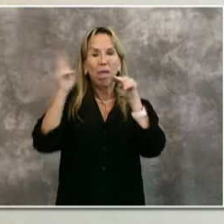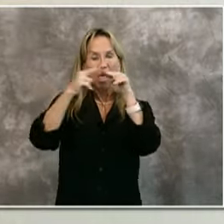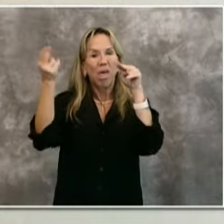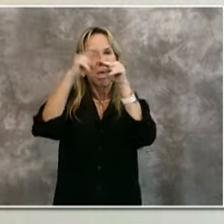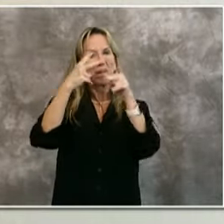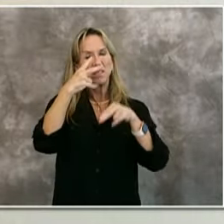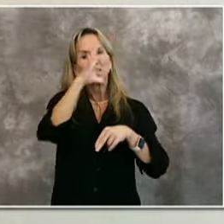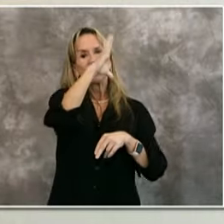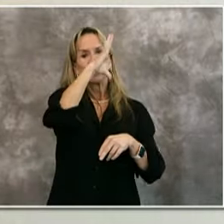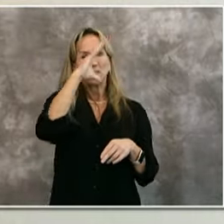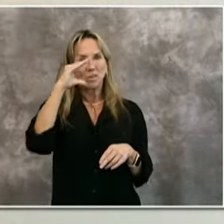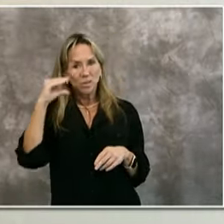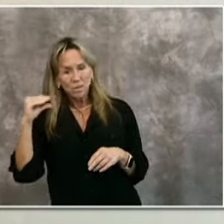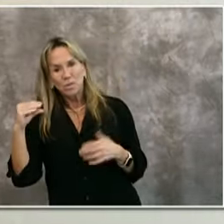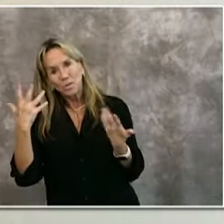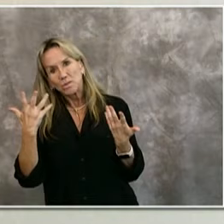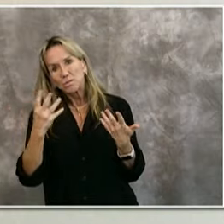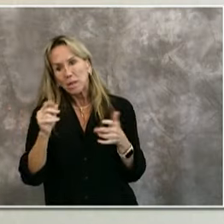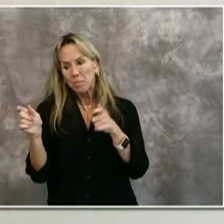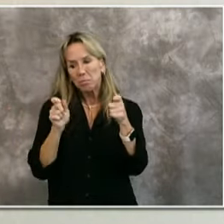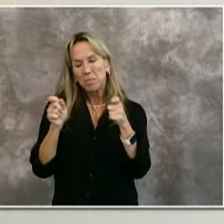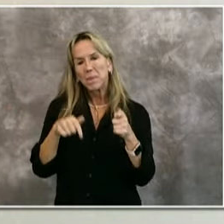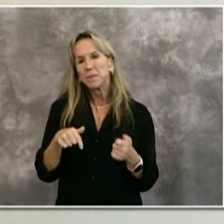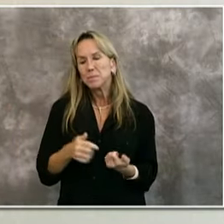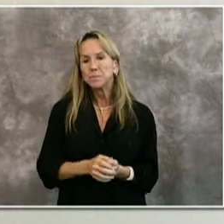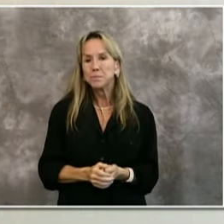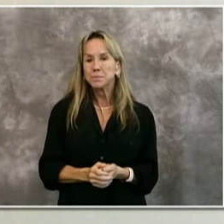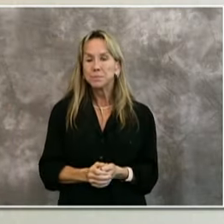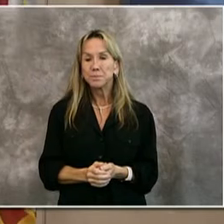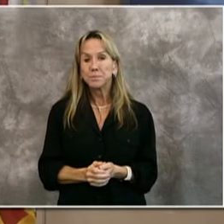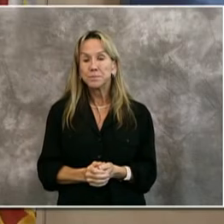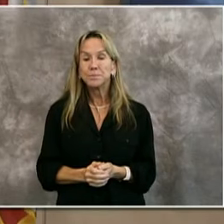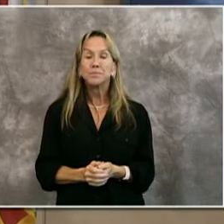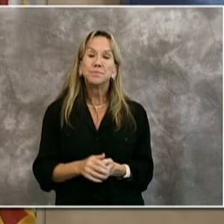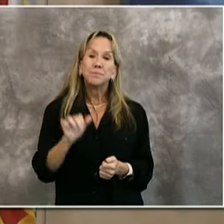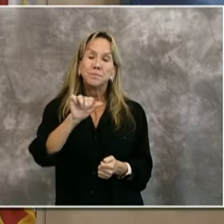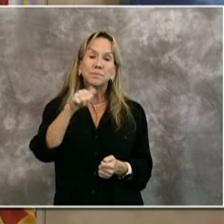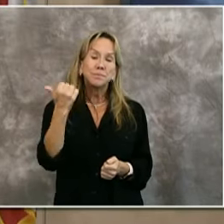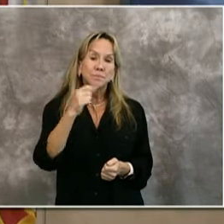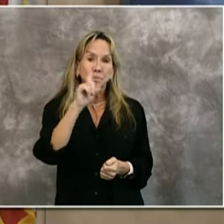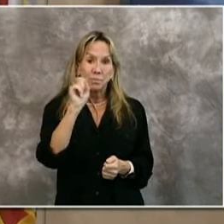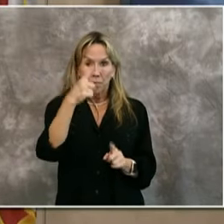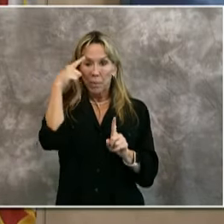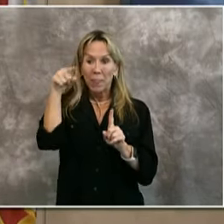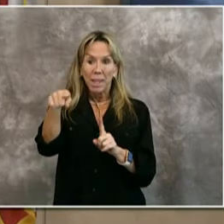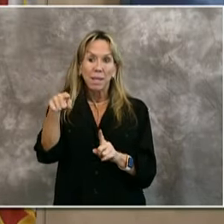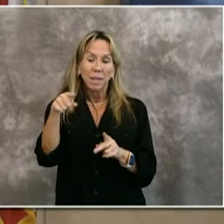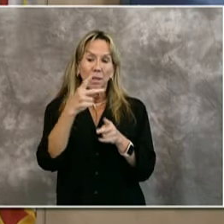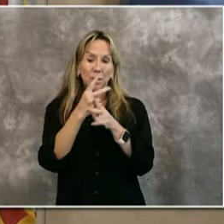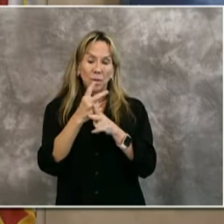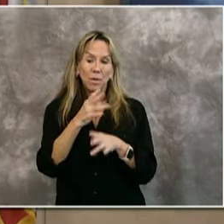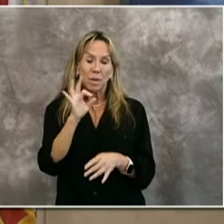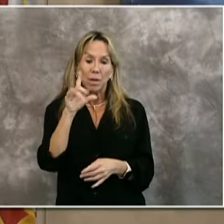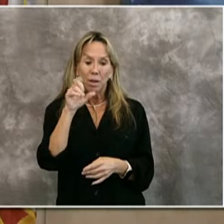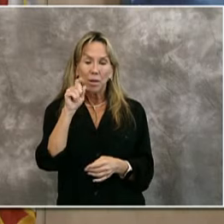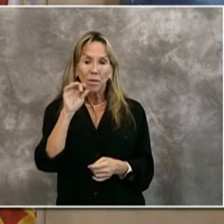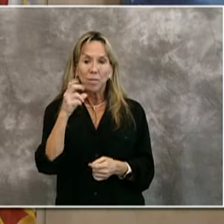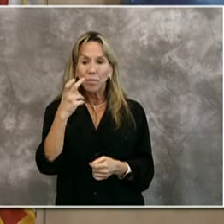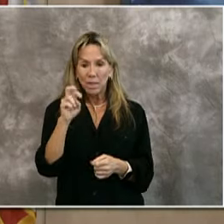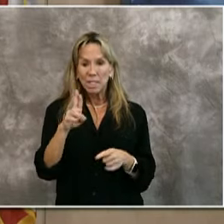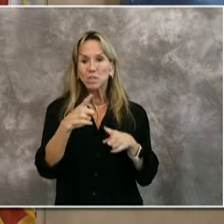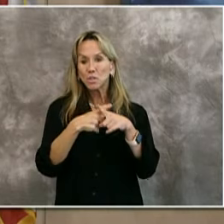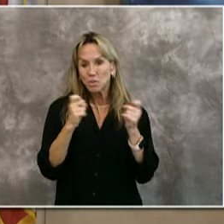hopefully manage our way through this. And another question for you, Supervisor Fletcher. This one's from Mimi Alcala with